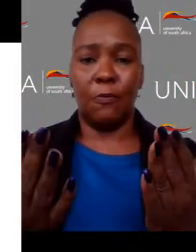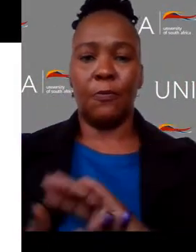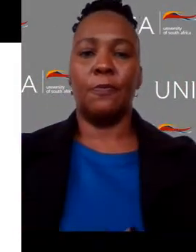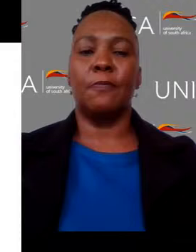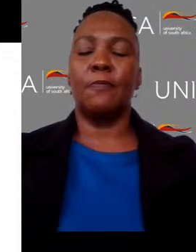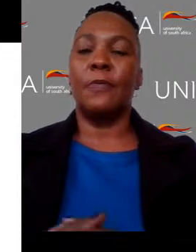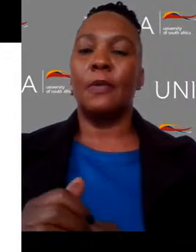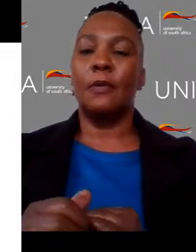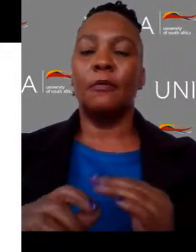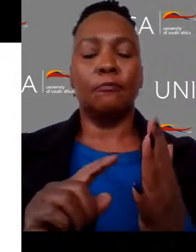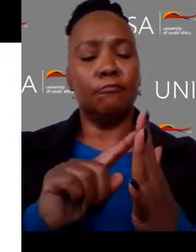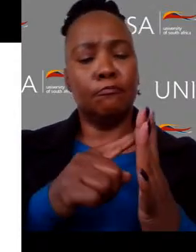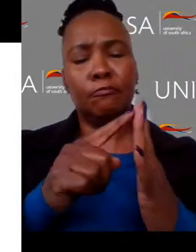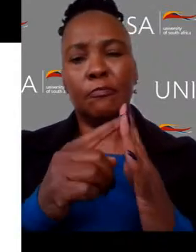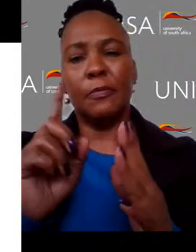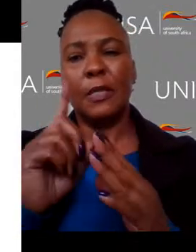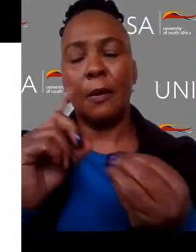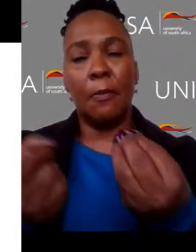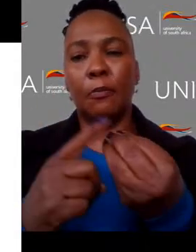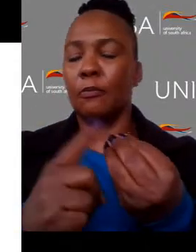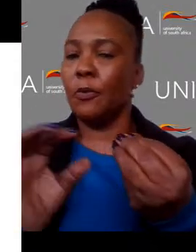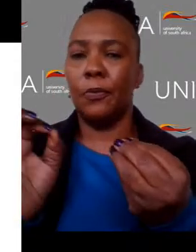the whole point is it's not about punishment.